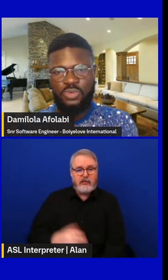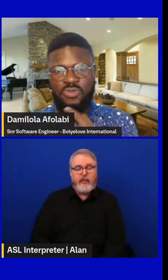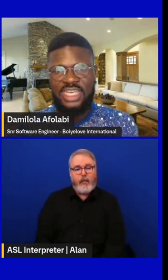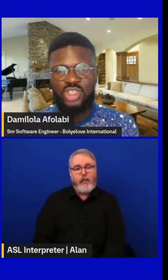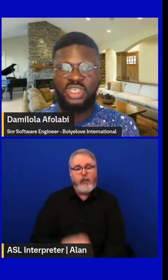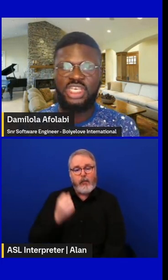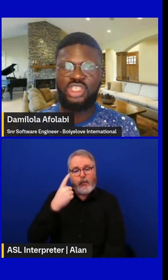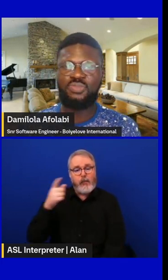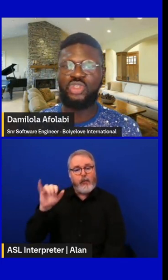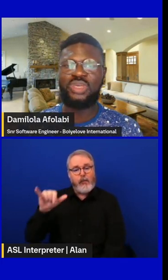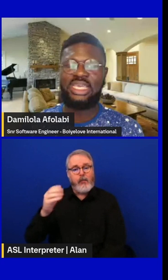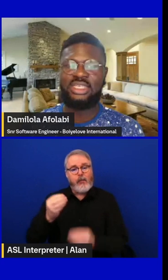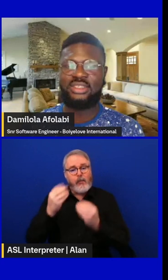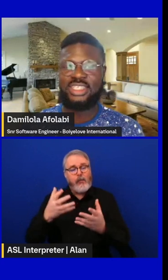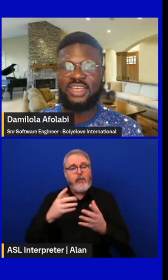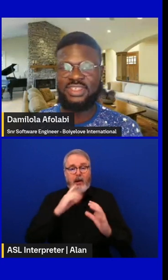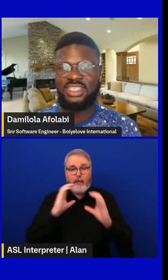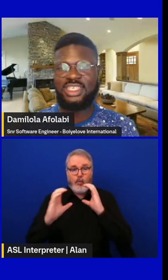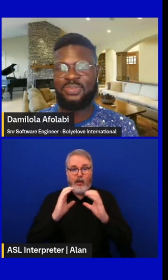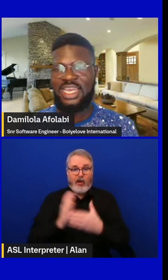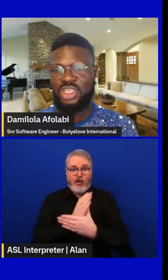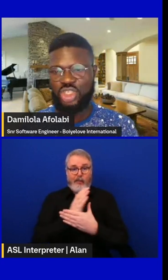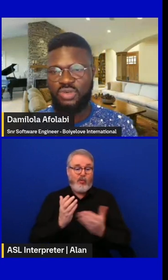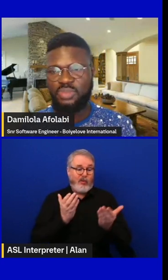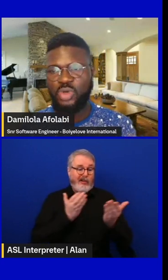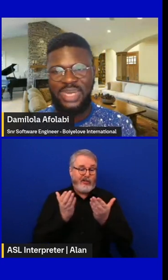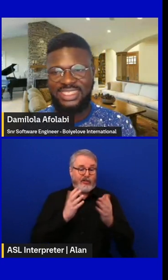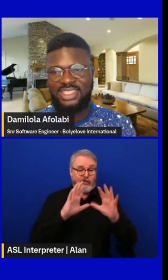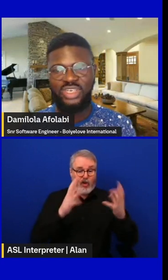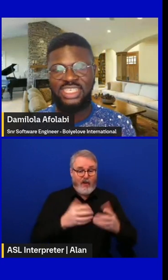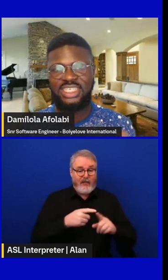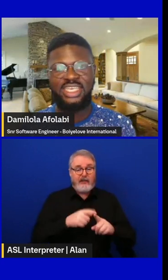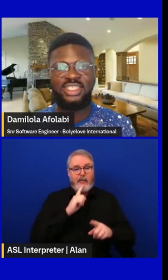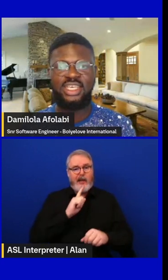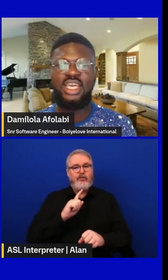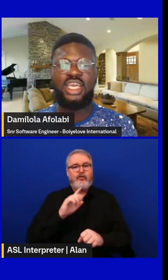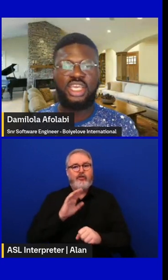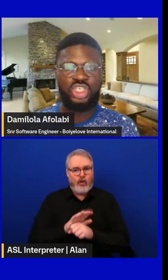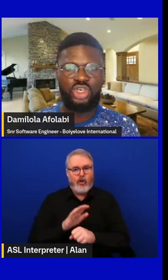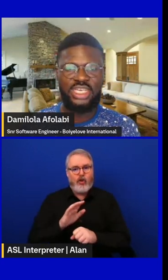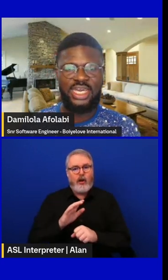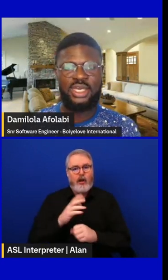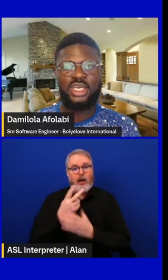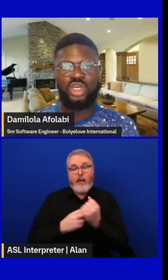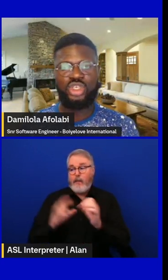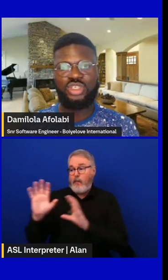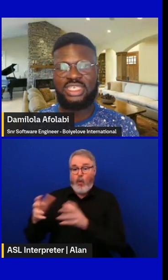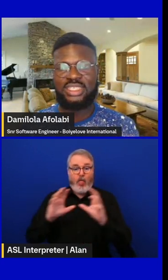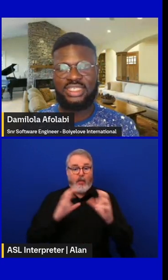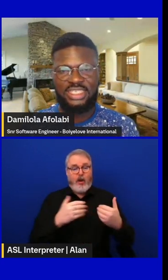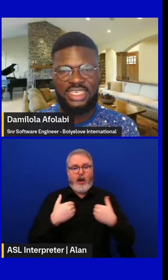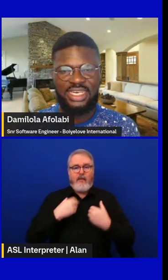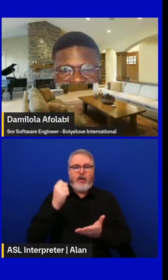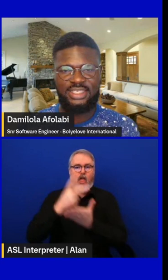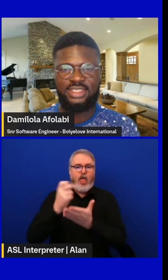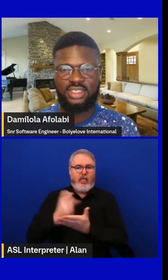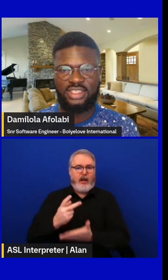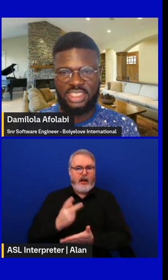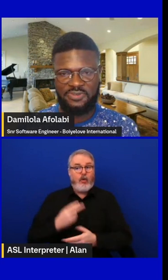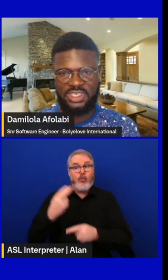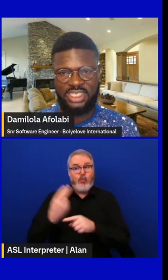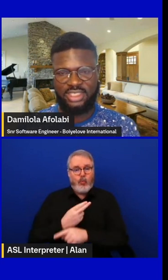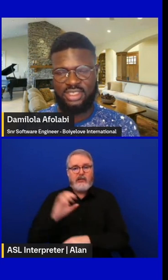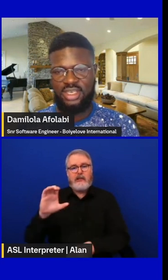This feature provides communication between services by ensuring both parties authenticate each other using